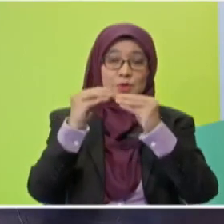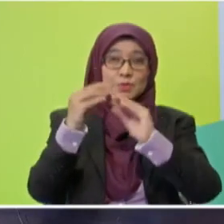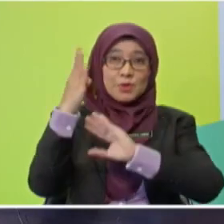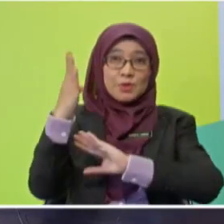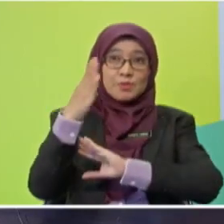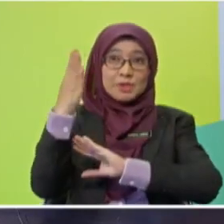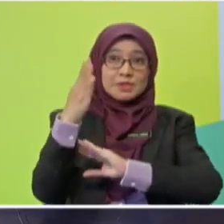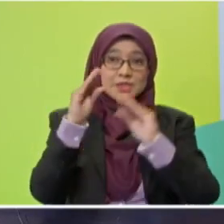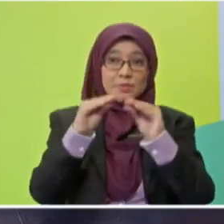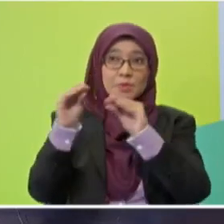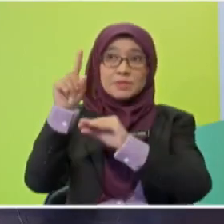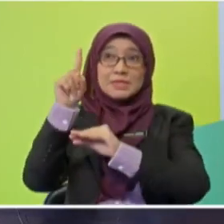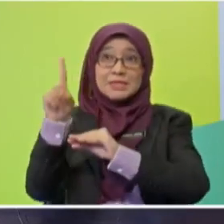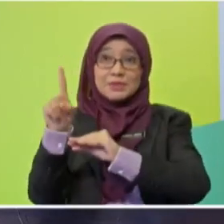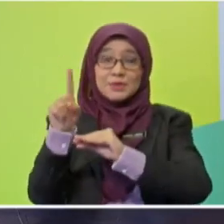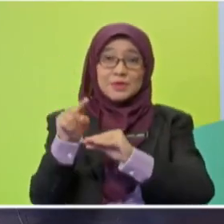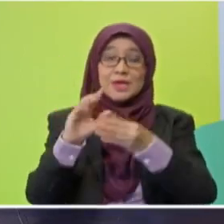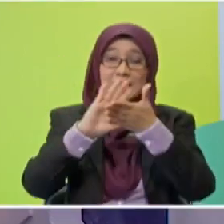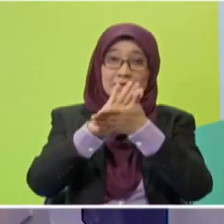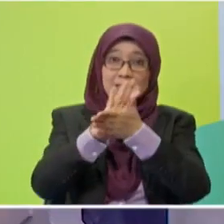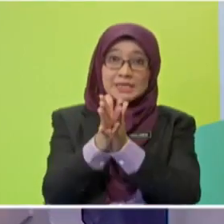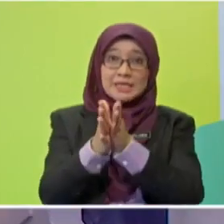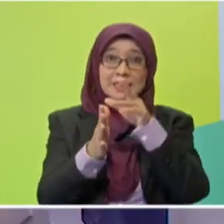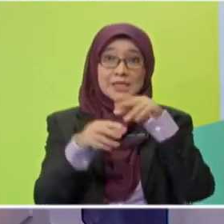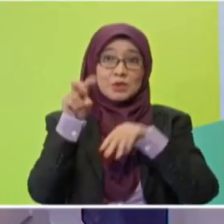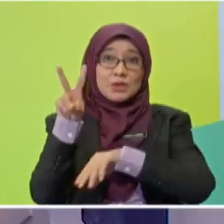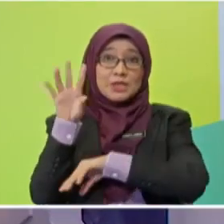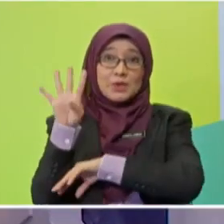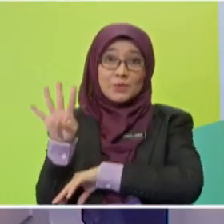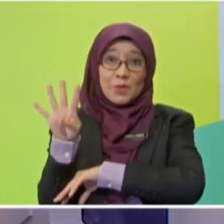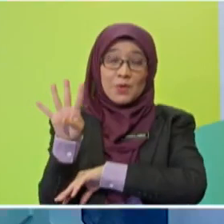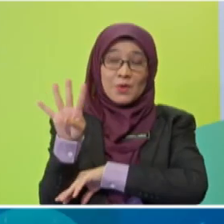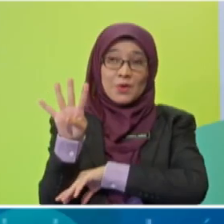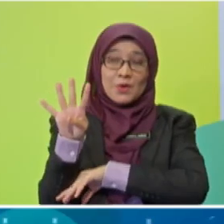right? So you get 24. And then what is the second step?